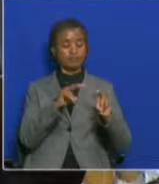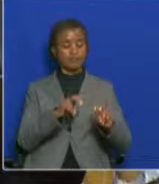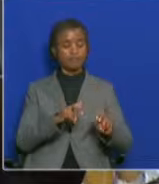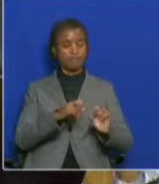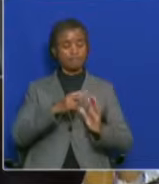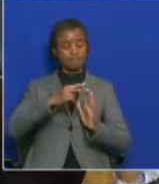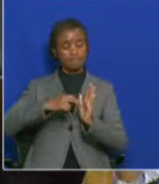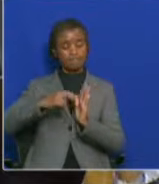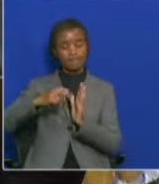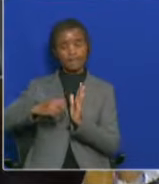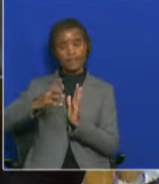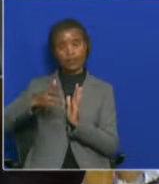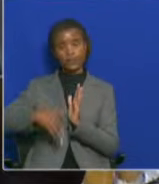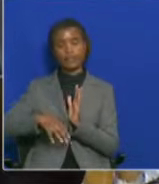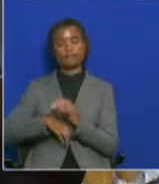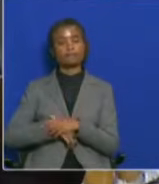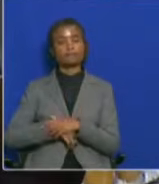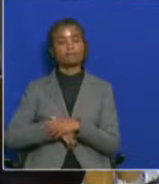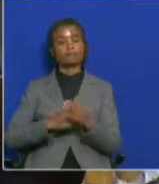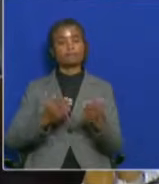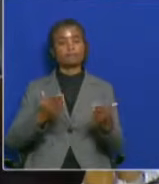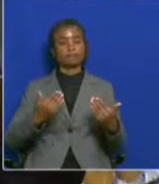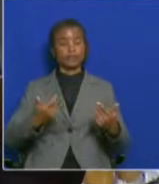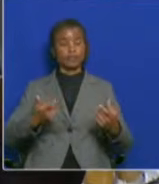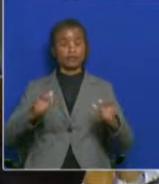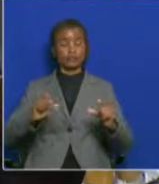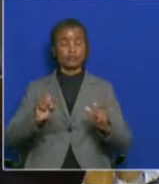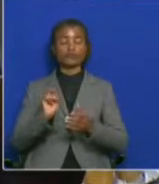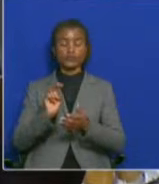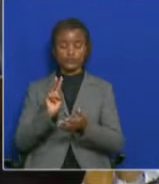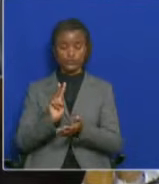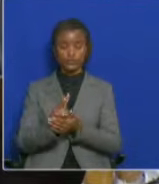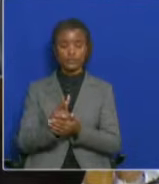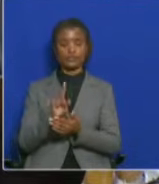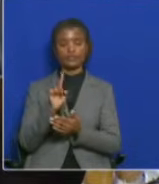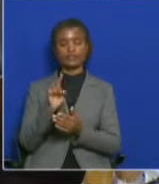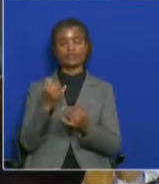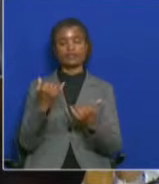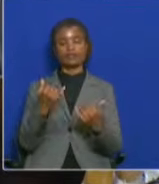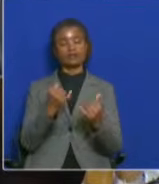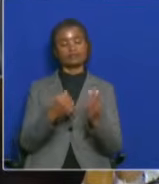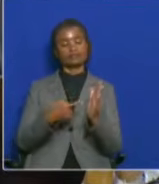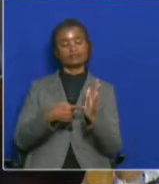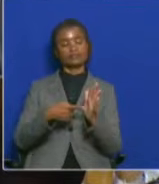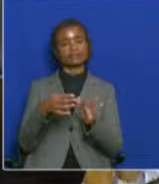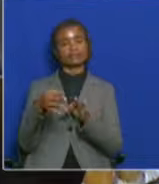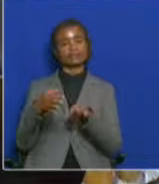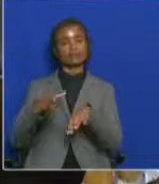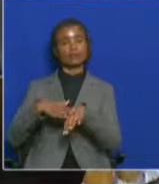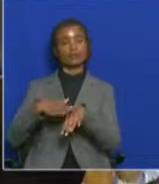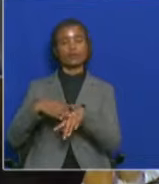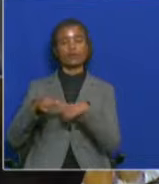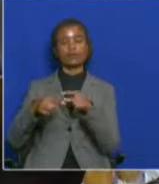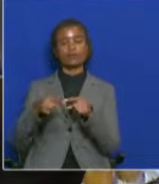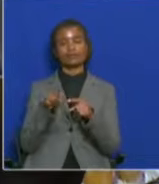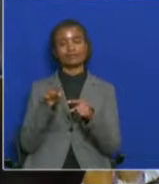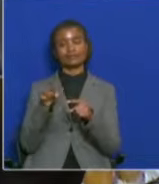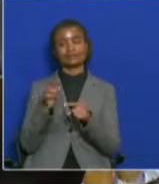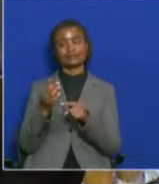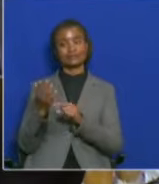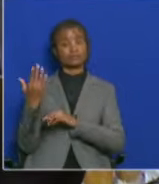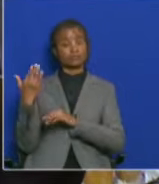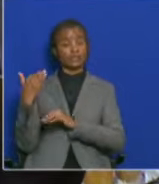Paragraph 12, he talks about a bit more about the history and when they first acquired manufacturing